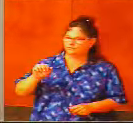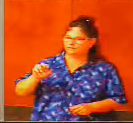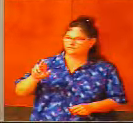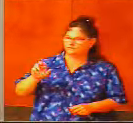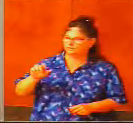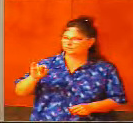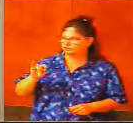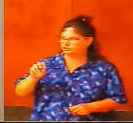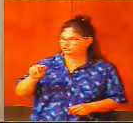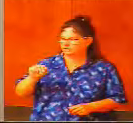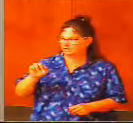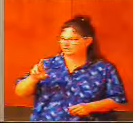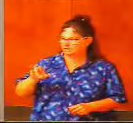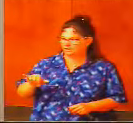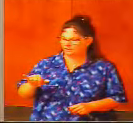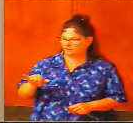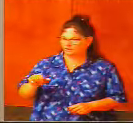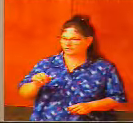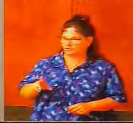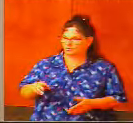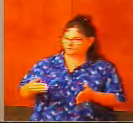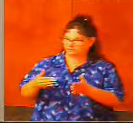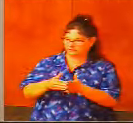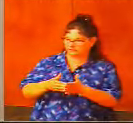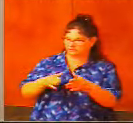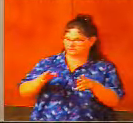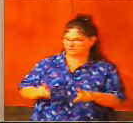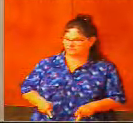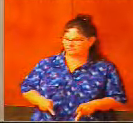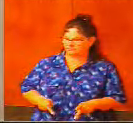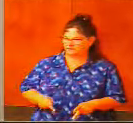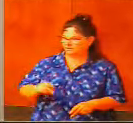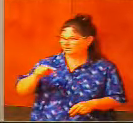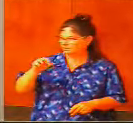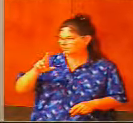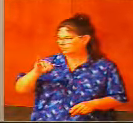revolutionary or an insurrectionist, a guerrilla.